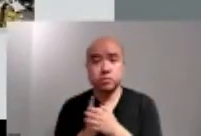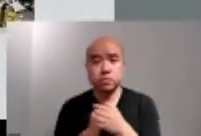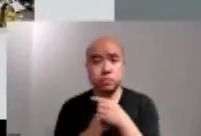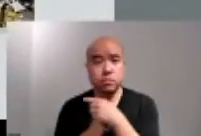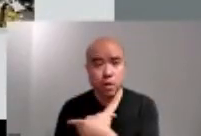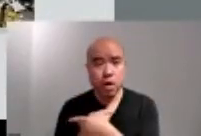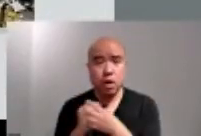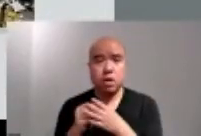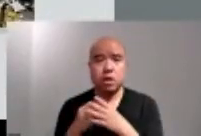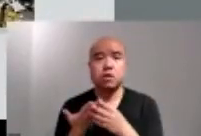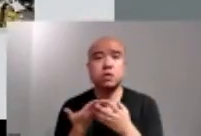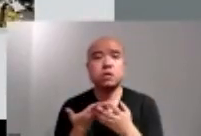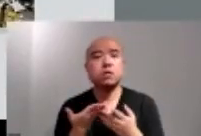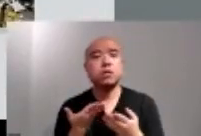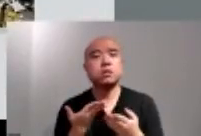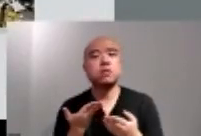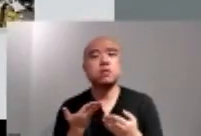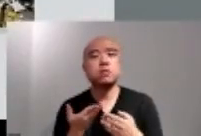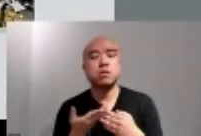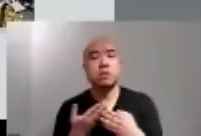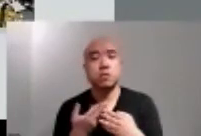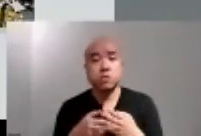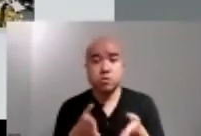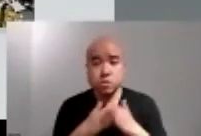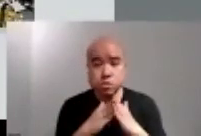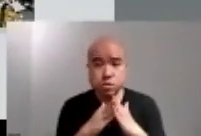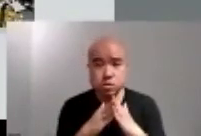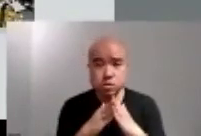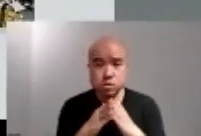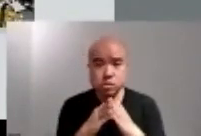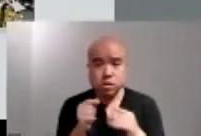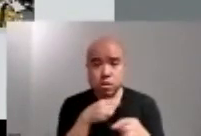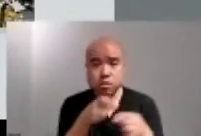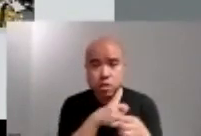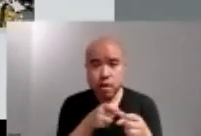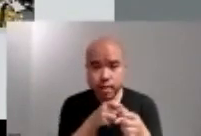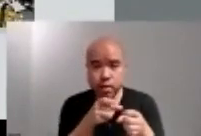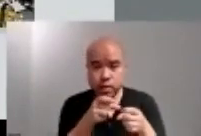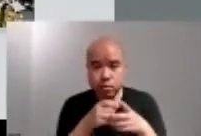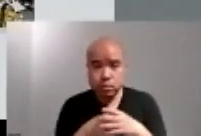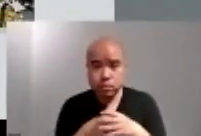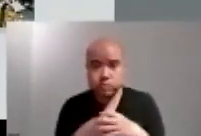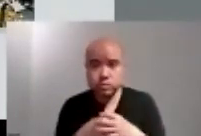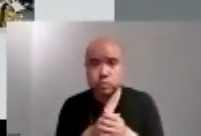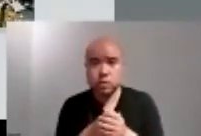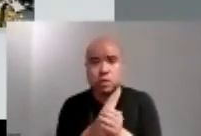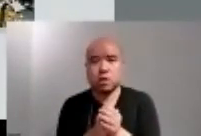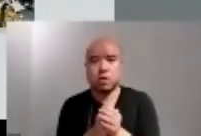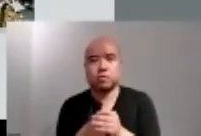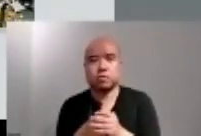from localized Gunsan program. So we found this entrepreneur at this program in Gunsan